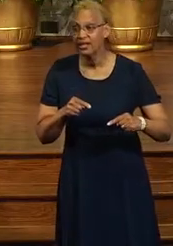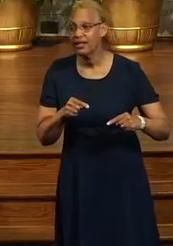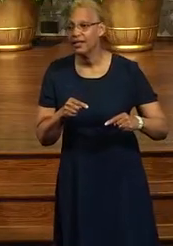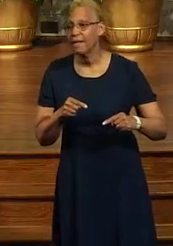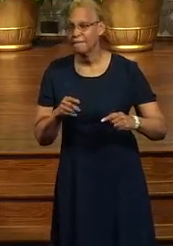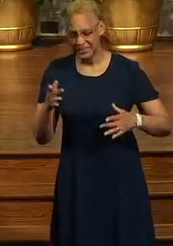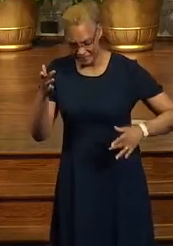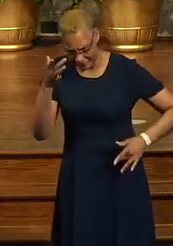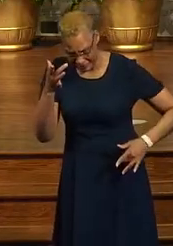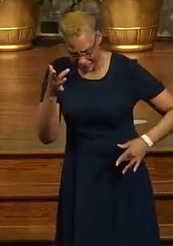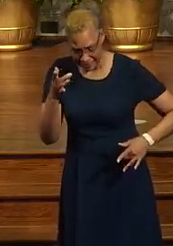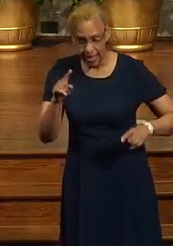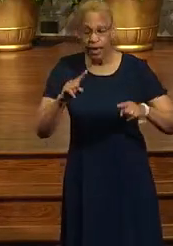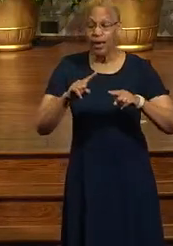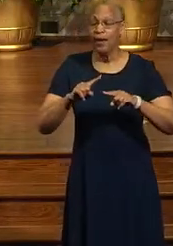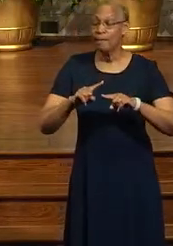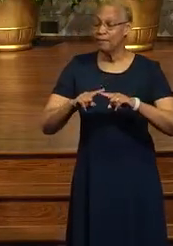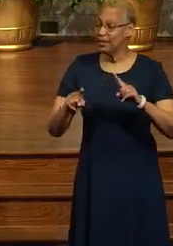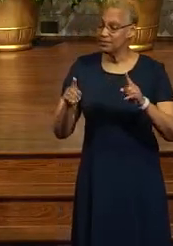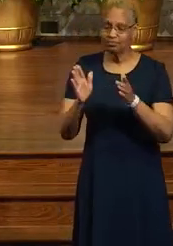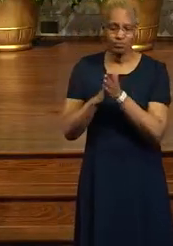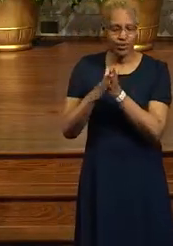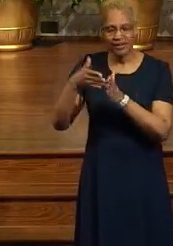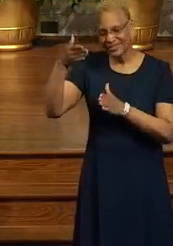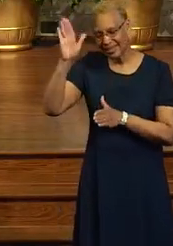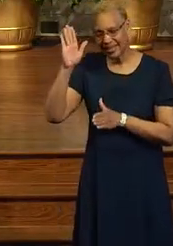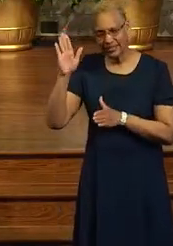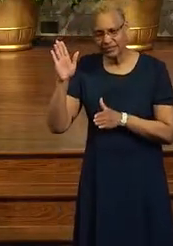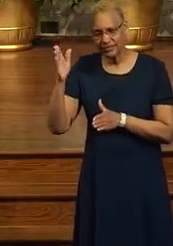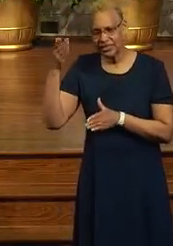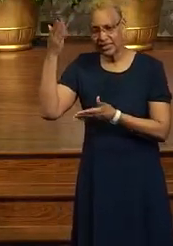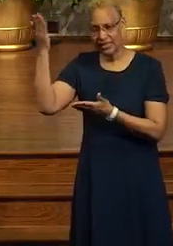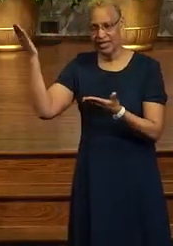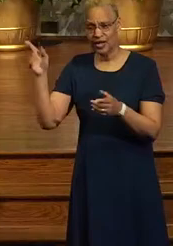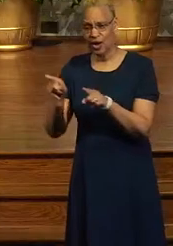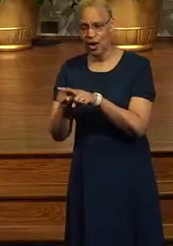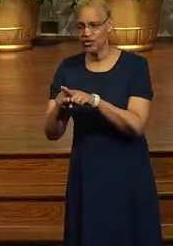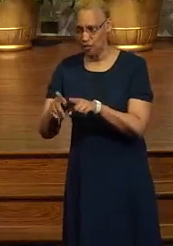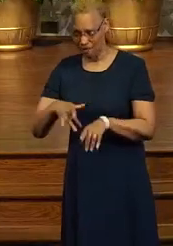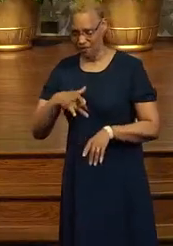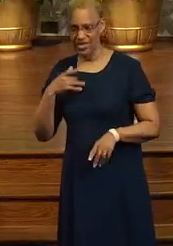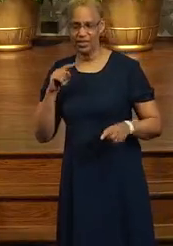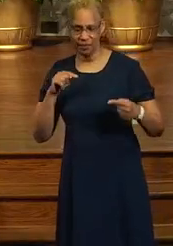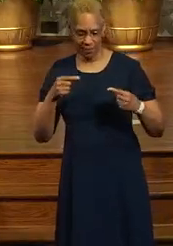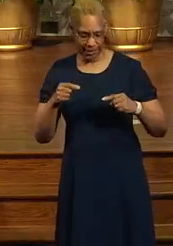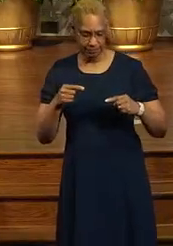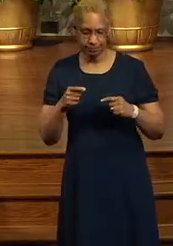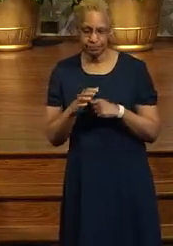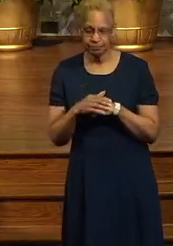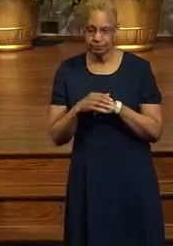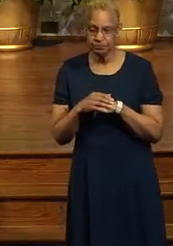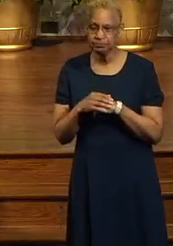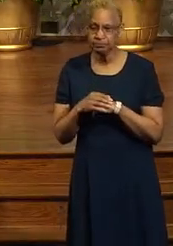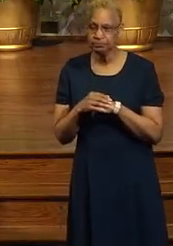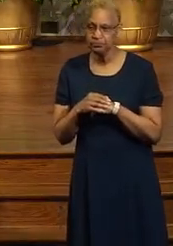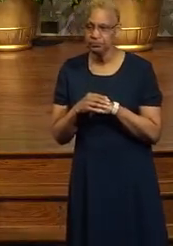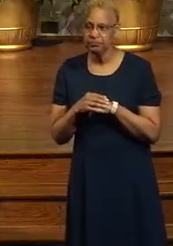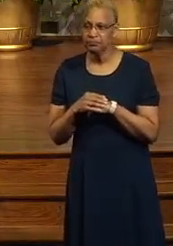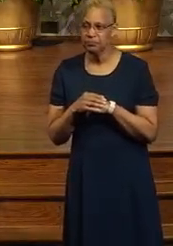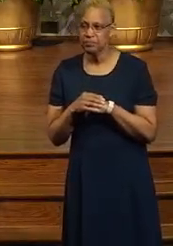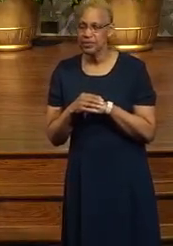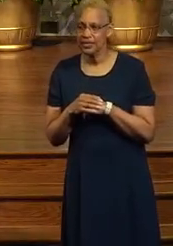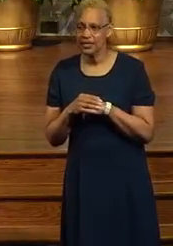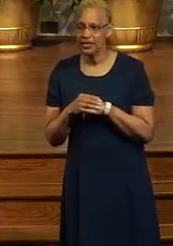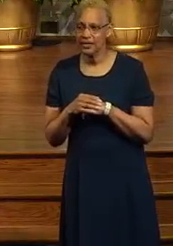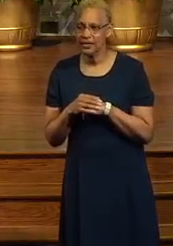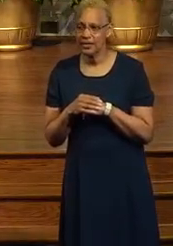But praise God, you can feel the pain. Come on, let's give God the praise. Praise God, you can feel the pain.